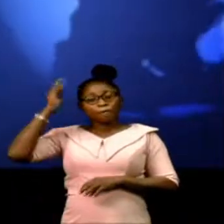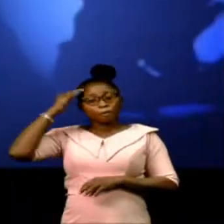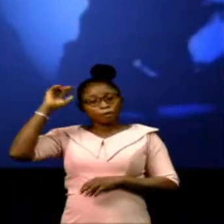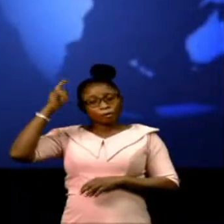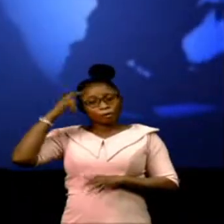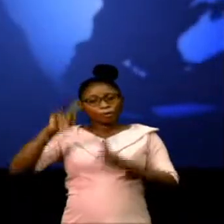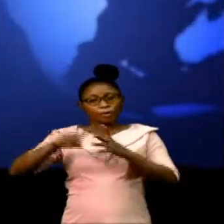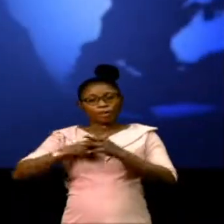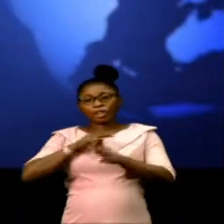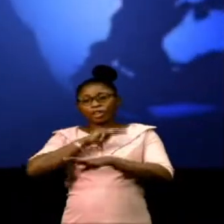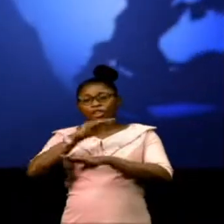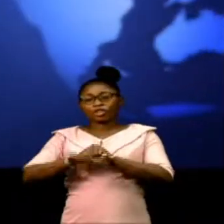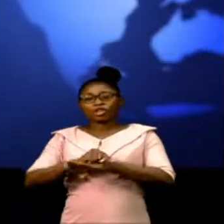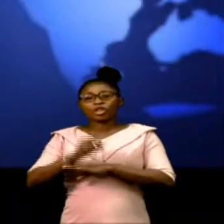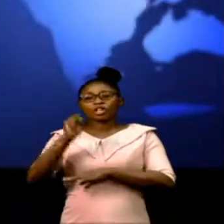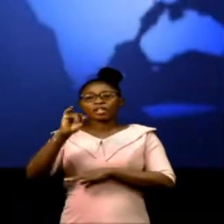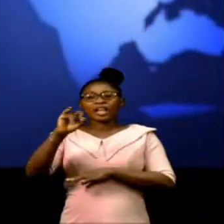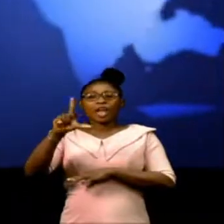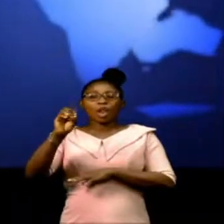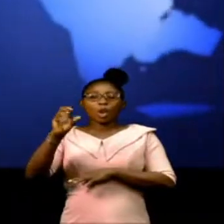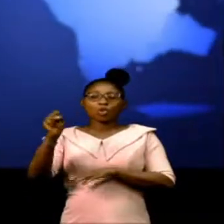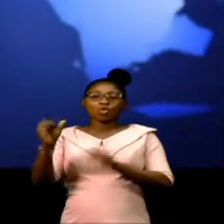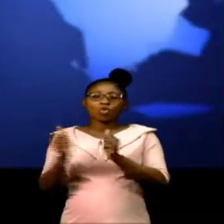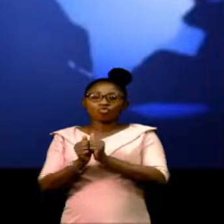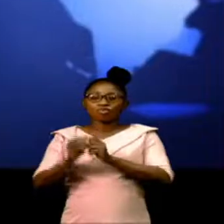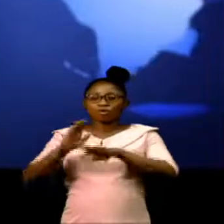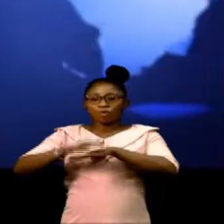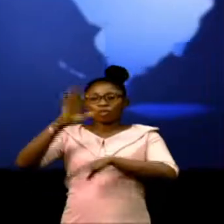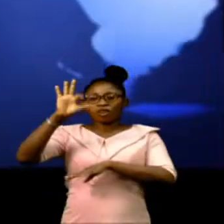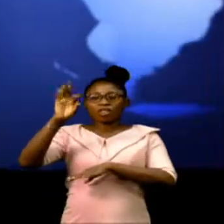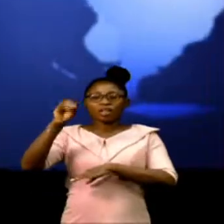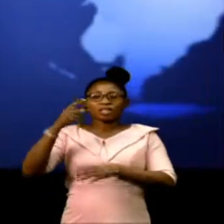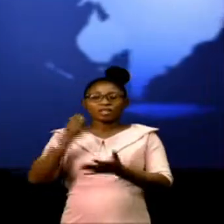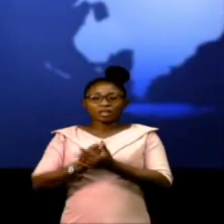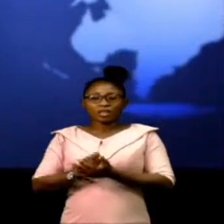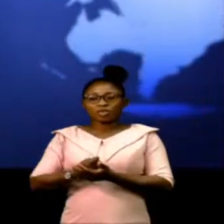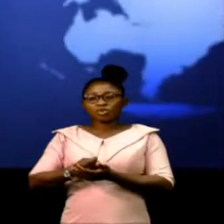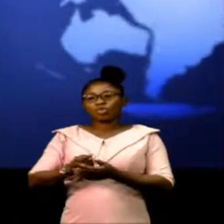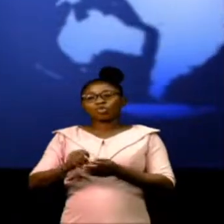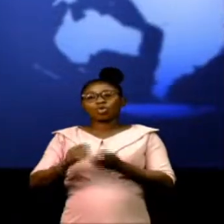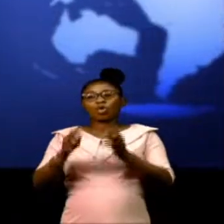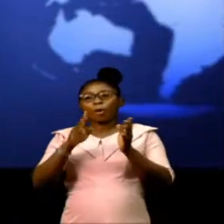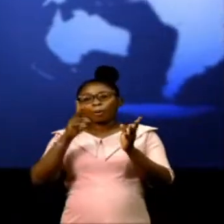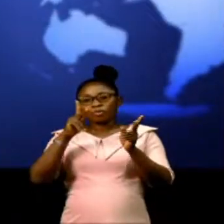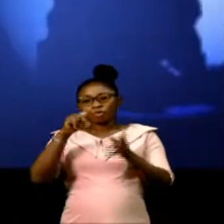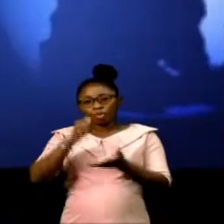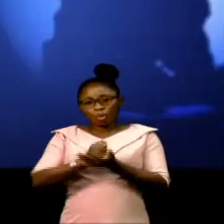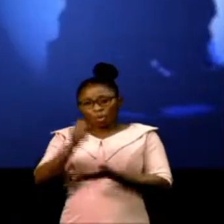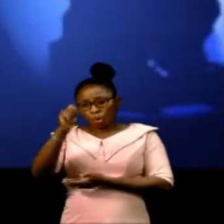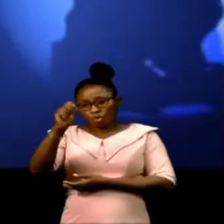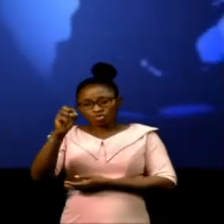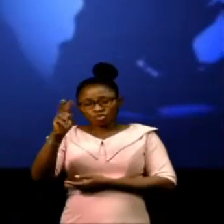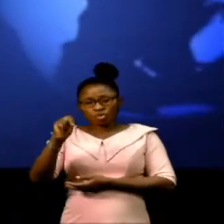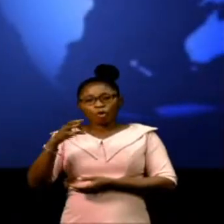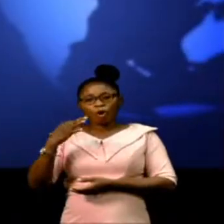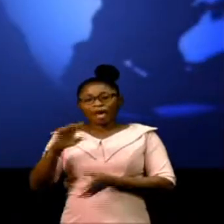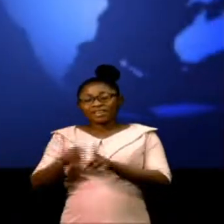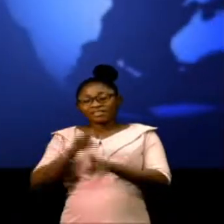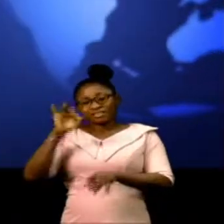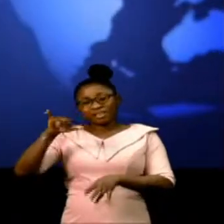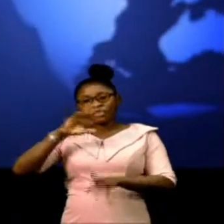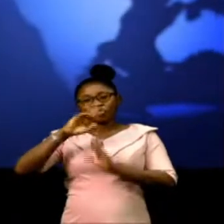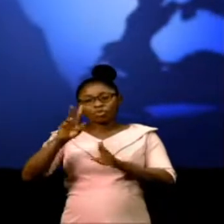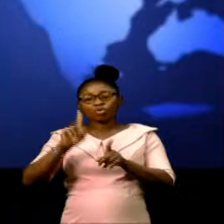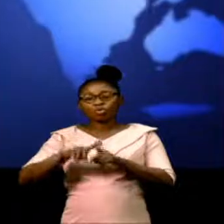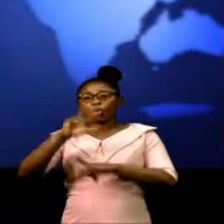Federal government stocks nation silos with over 90,000 metric tons of asserted consumables as weak response to global